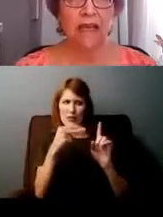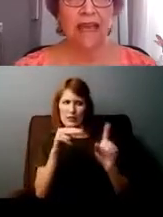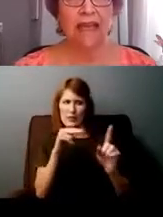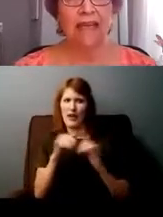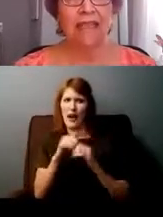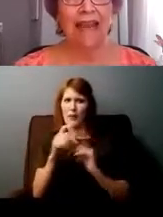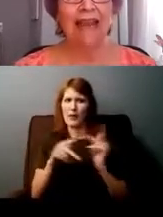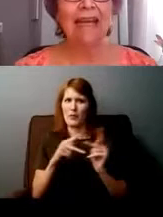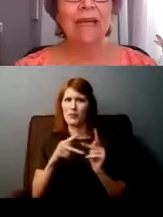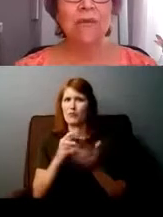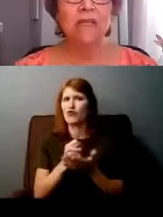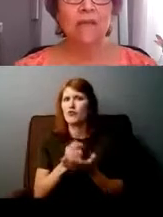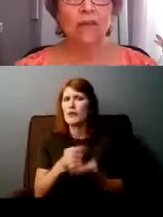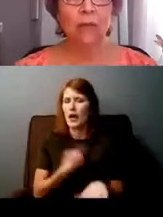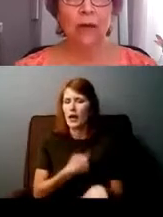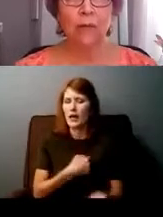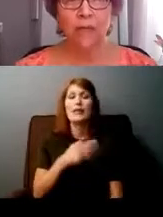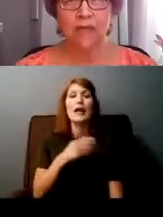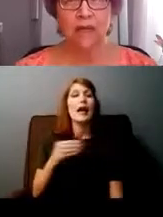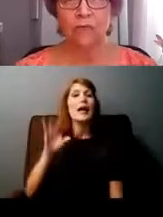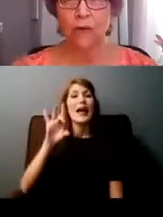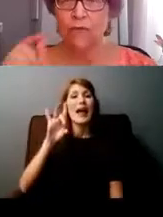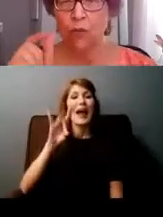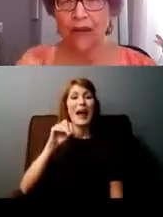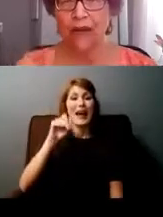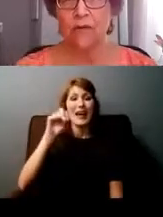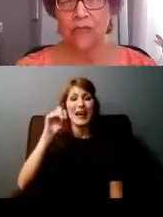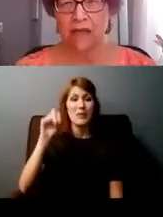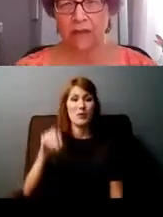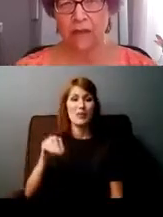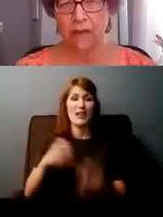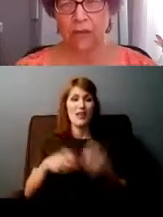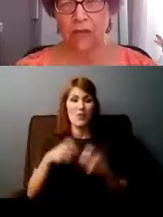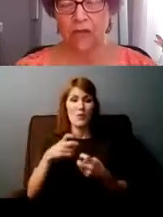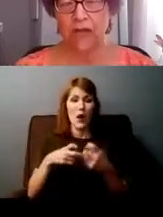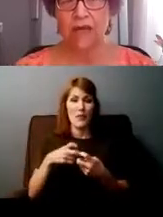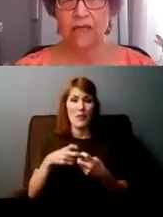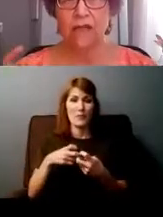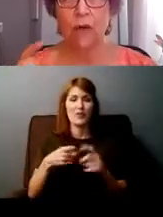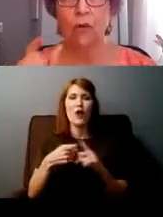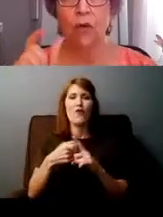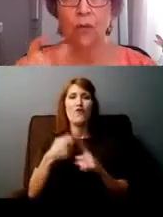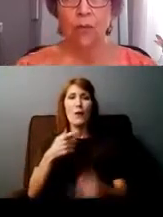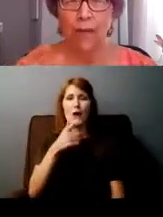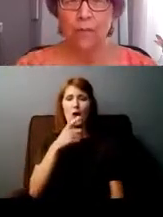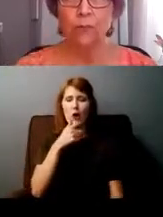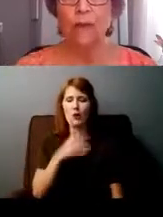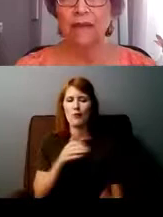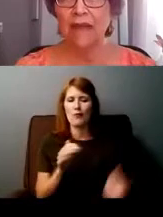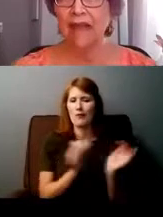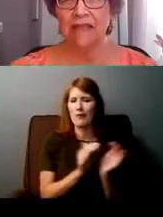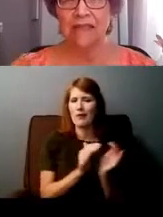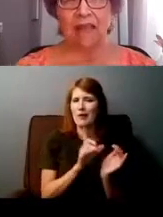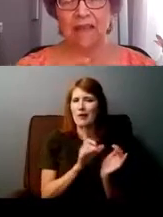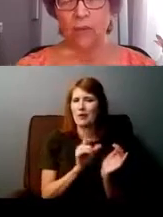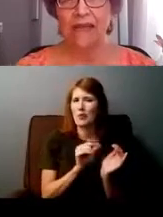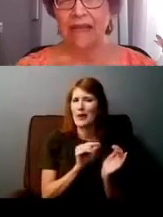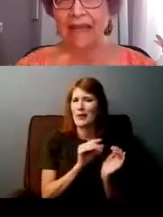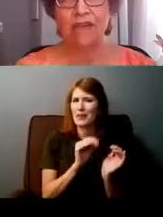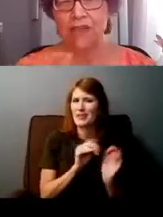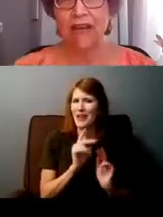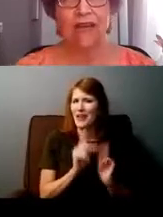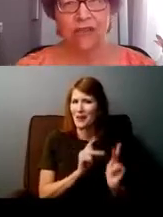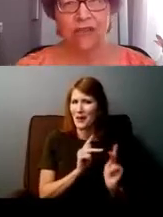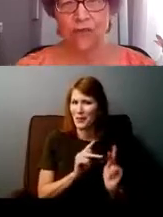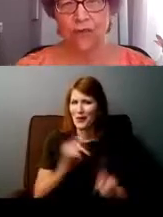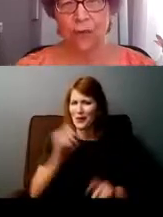us. And 80% of our problems come from 20% of the people. And so remembering that, and that we